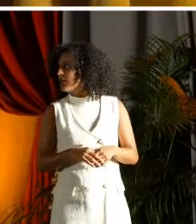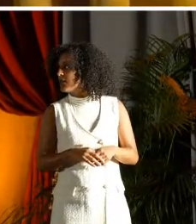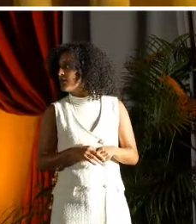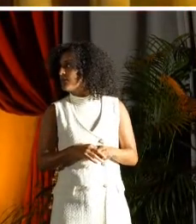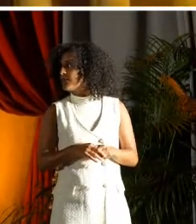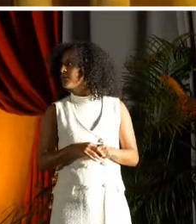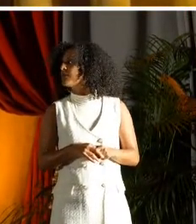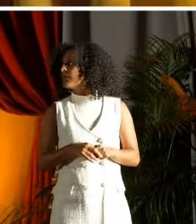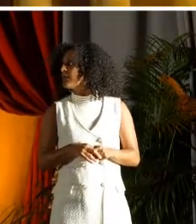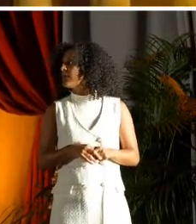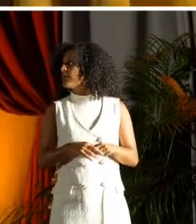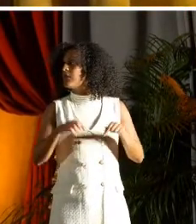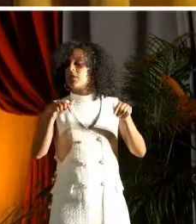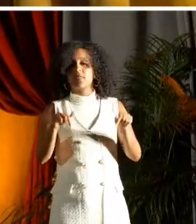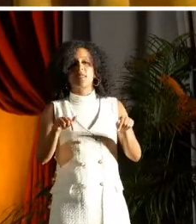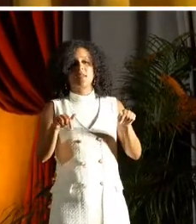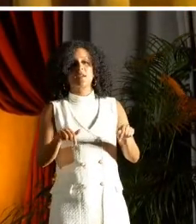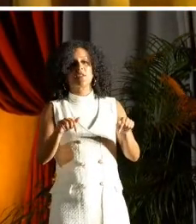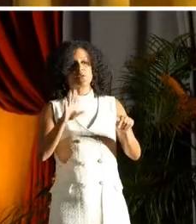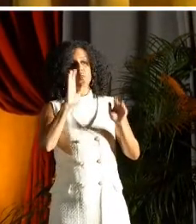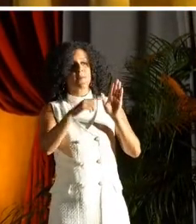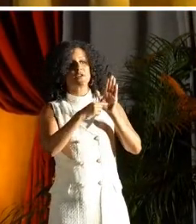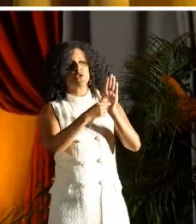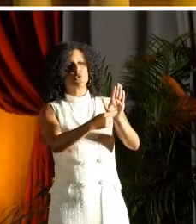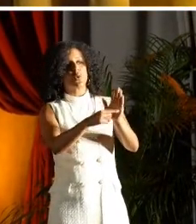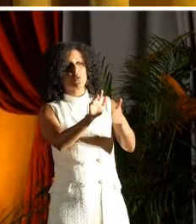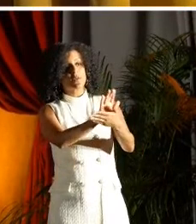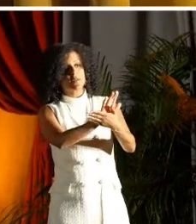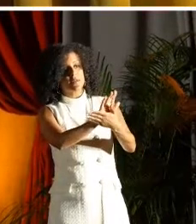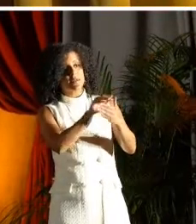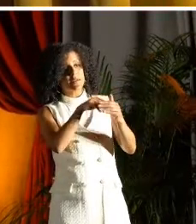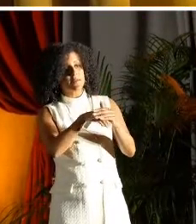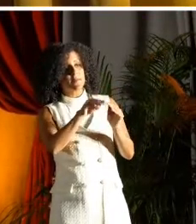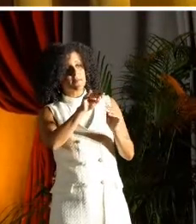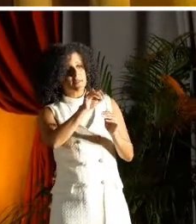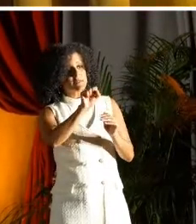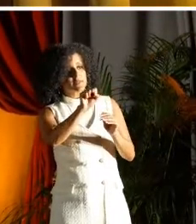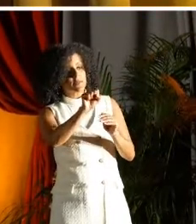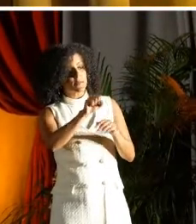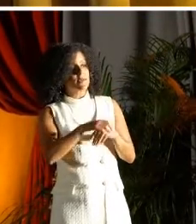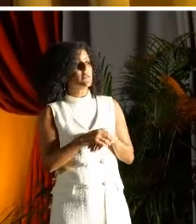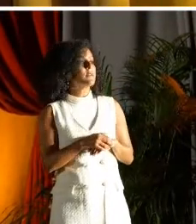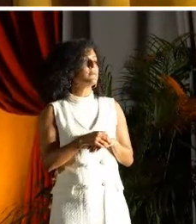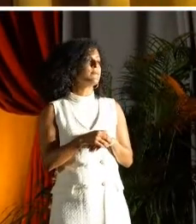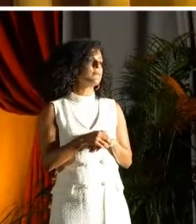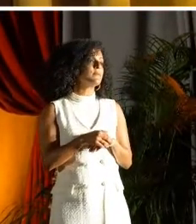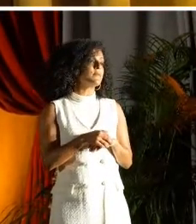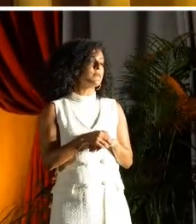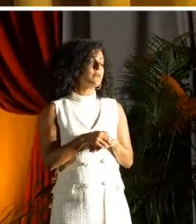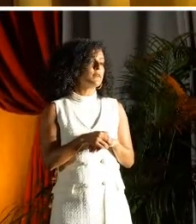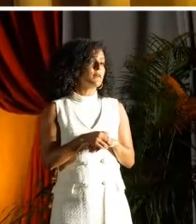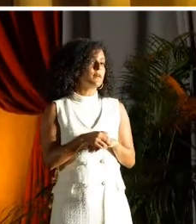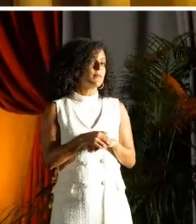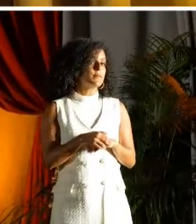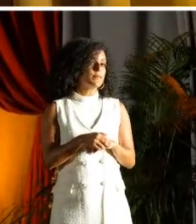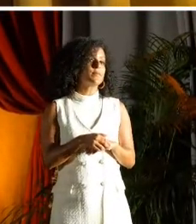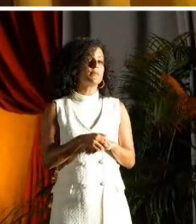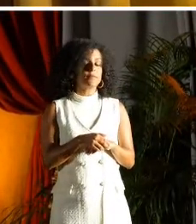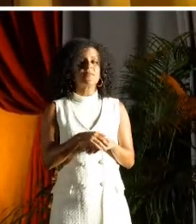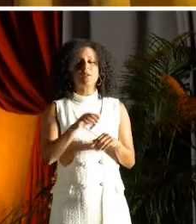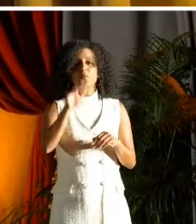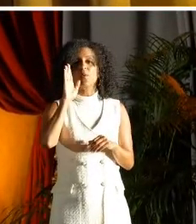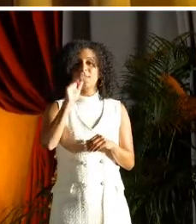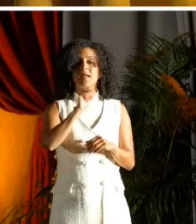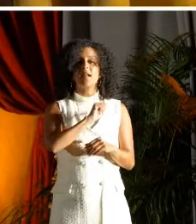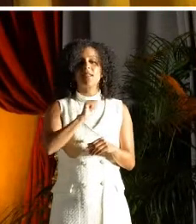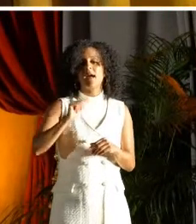just, this will be shown in Mississippi on Mississippi Public Broadcasting, and it'll be in Atlanta